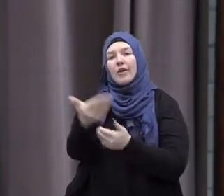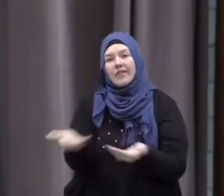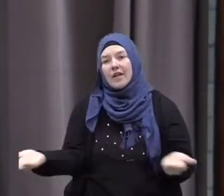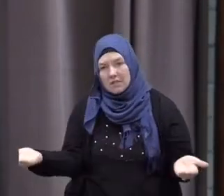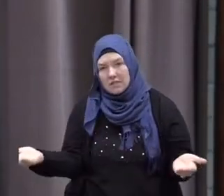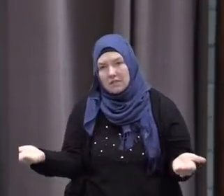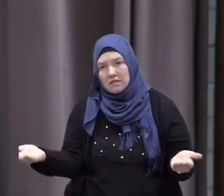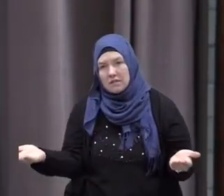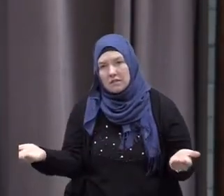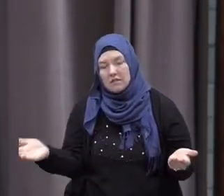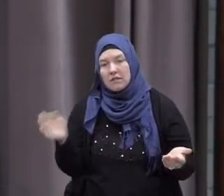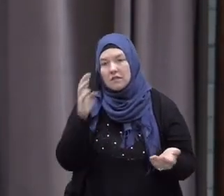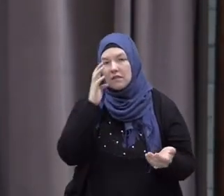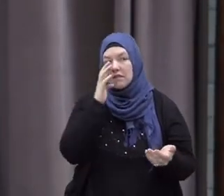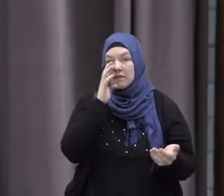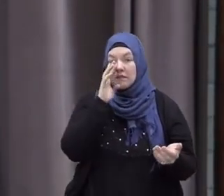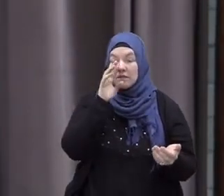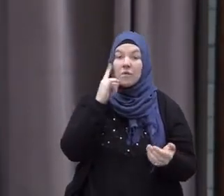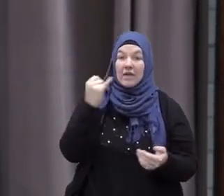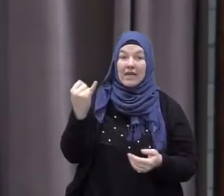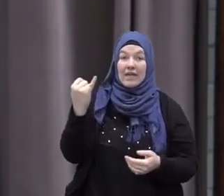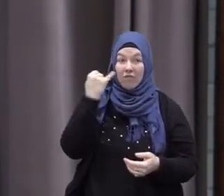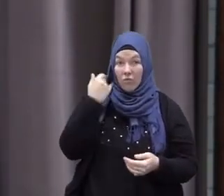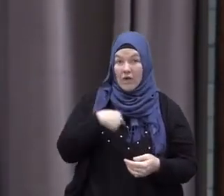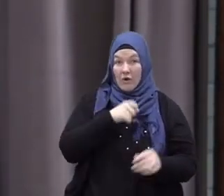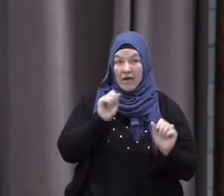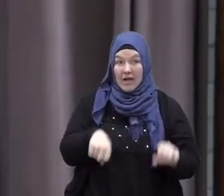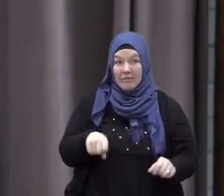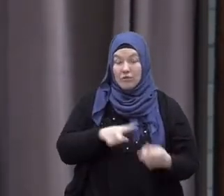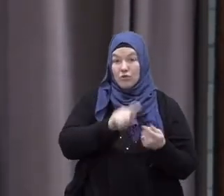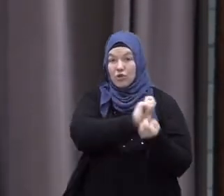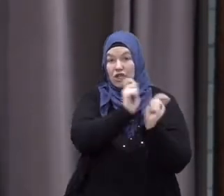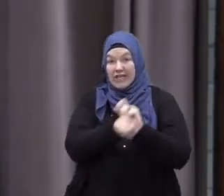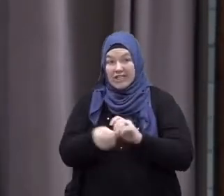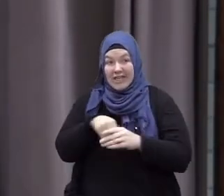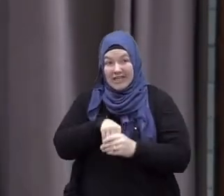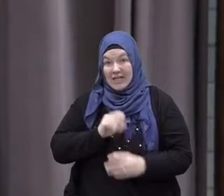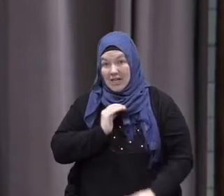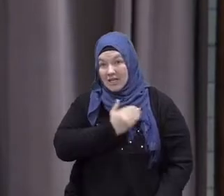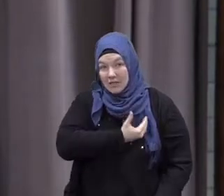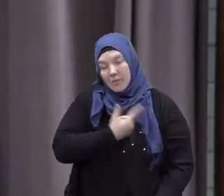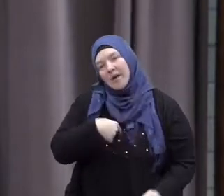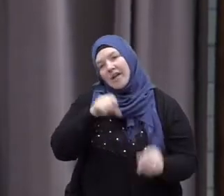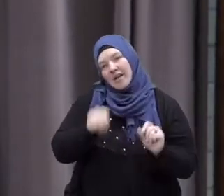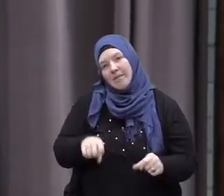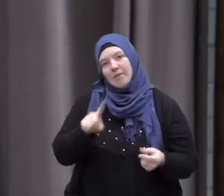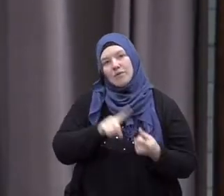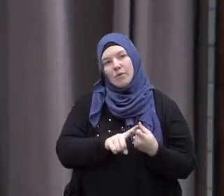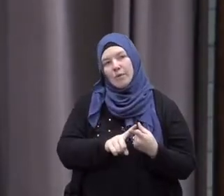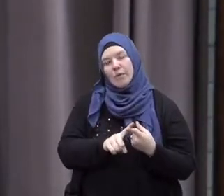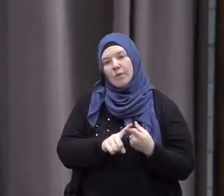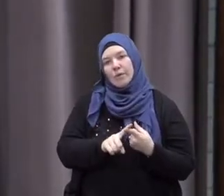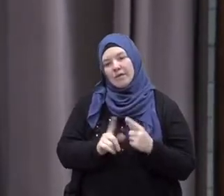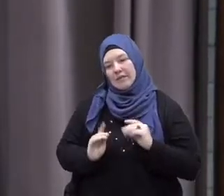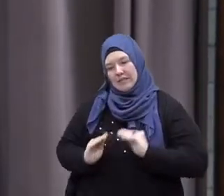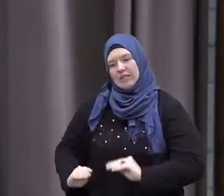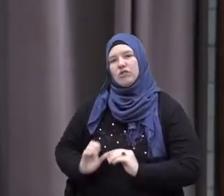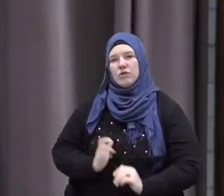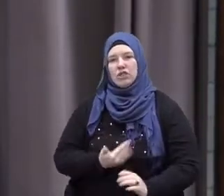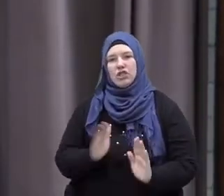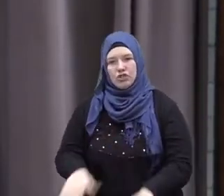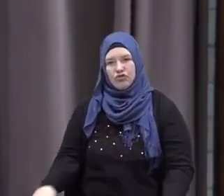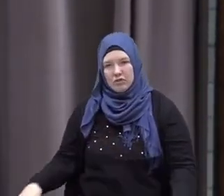things. So if we are able to change this in us, we are able to impart it to our